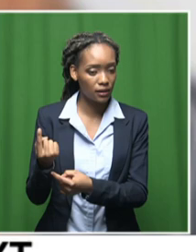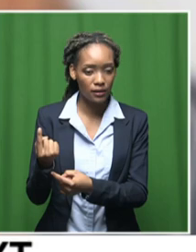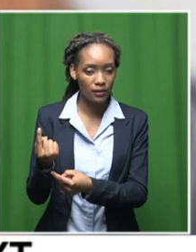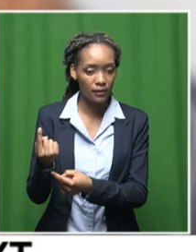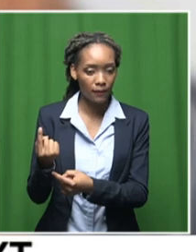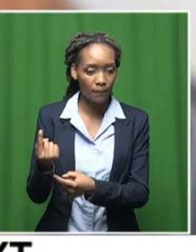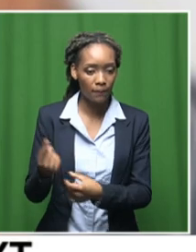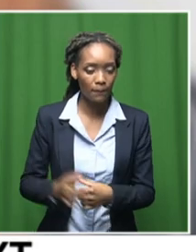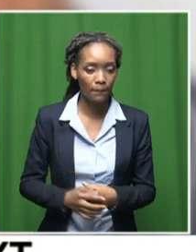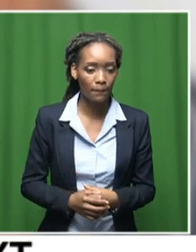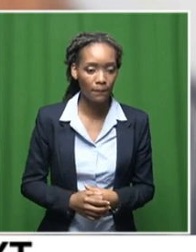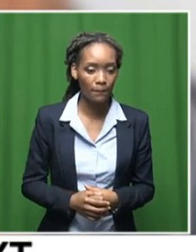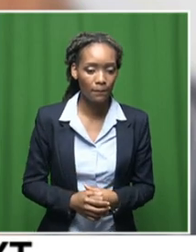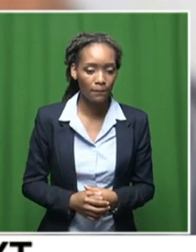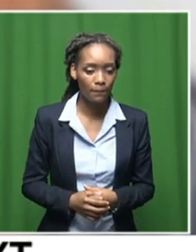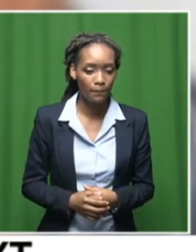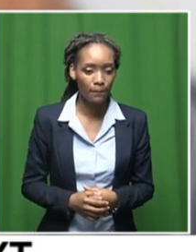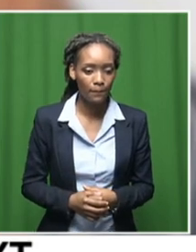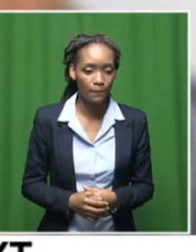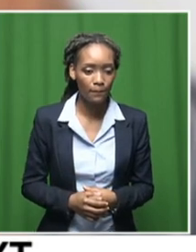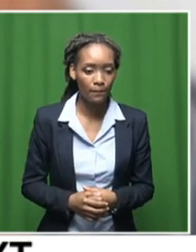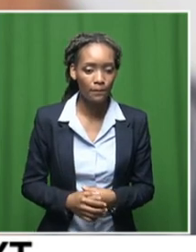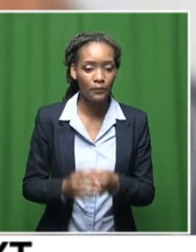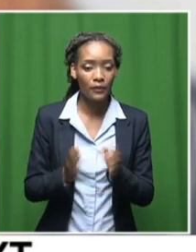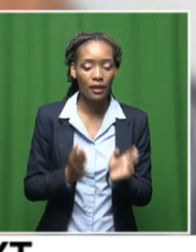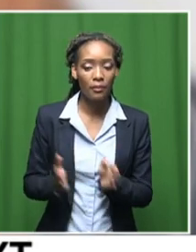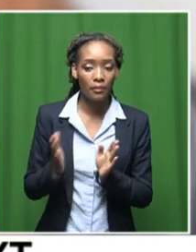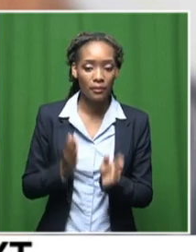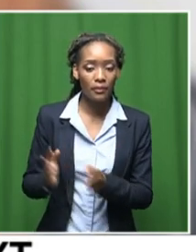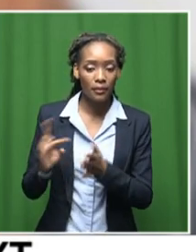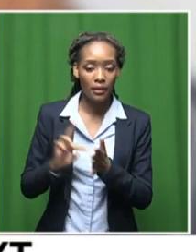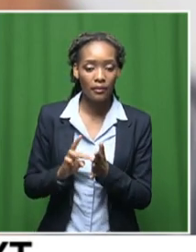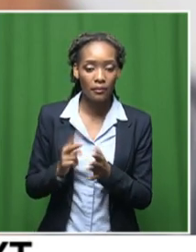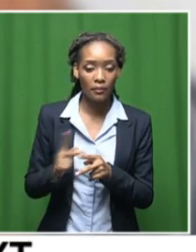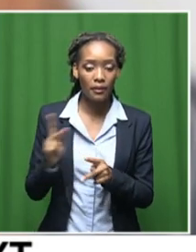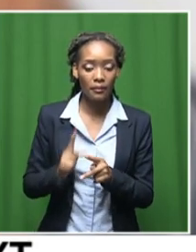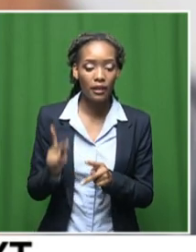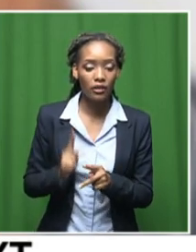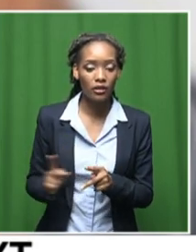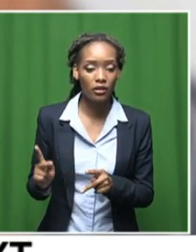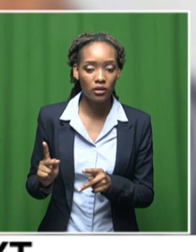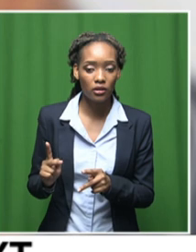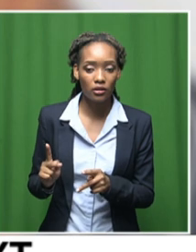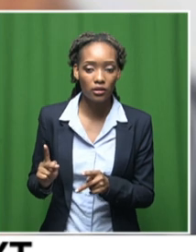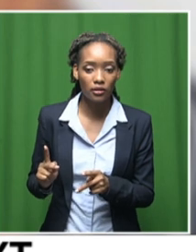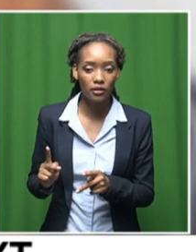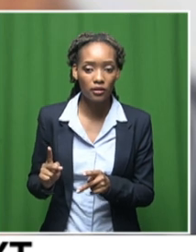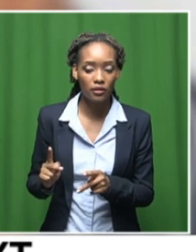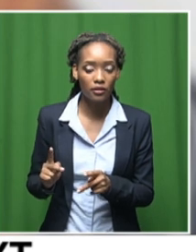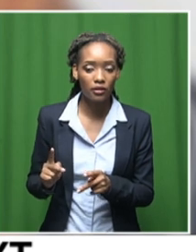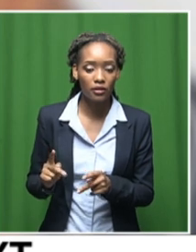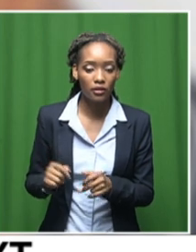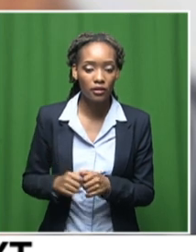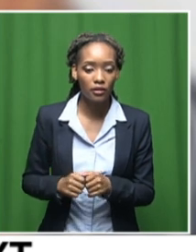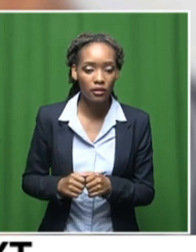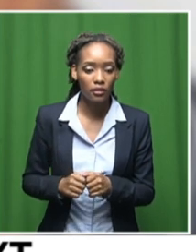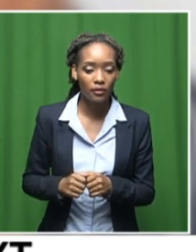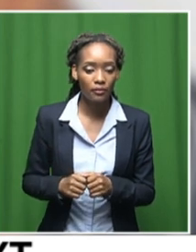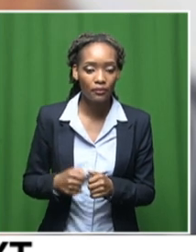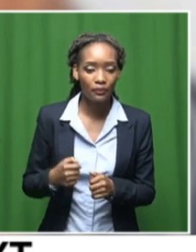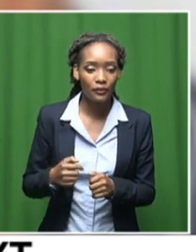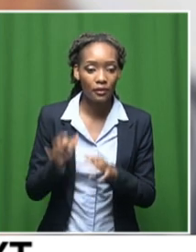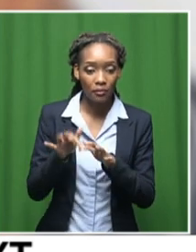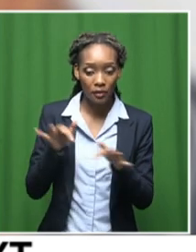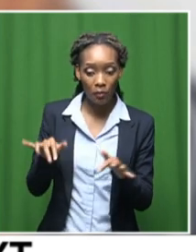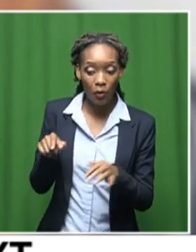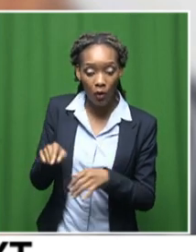In the town, this town and around. But preparation, I think, you know, I think the people there,